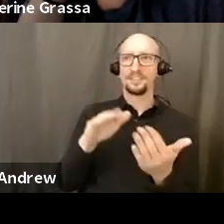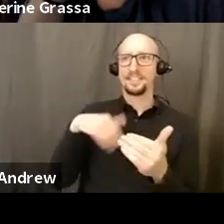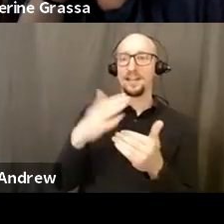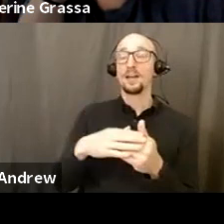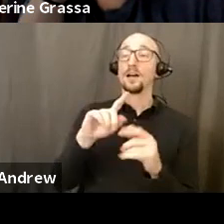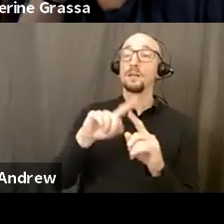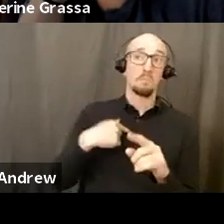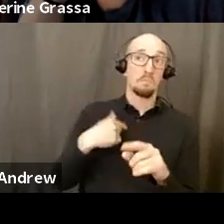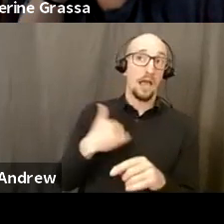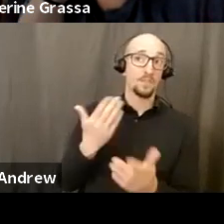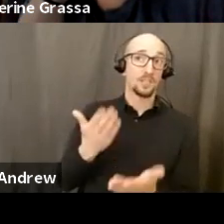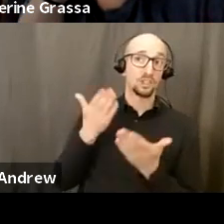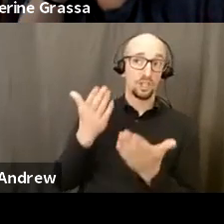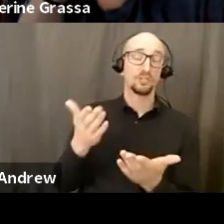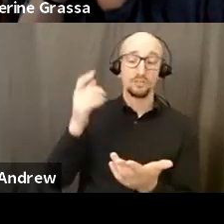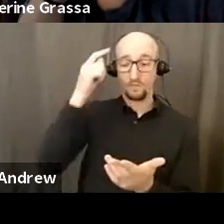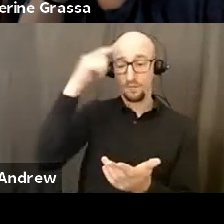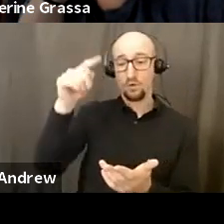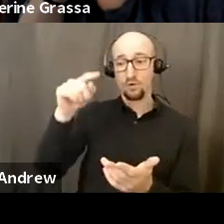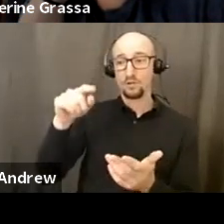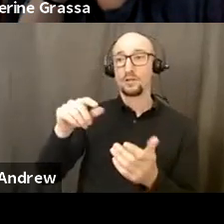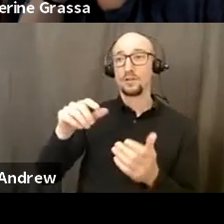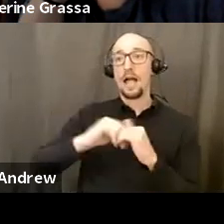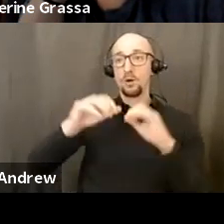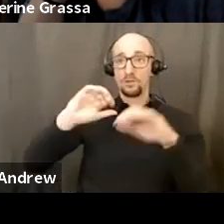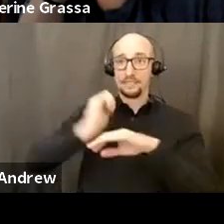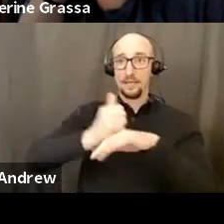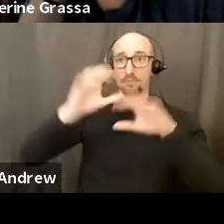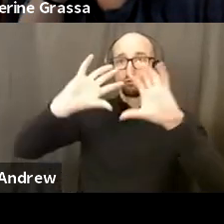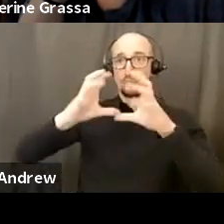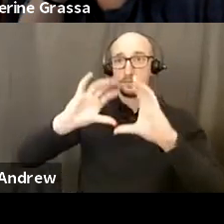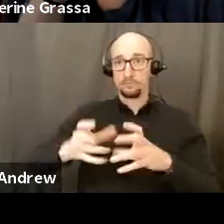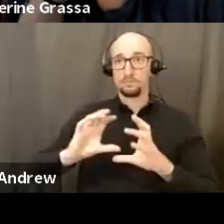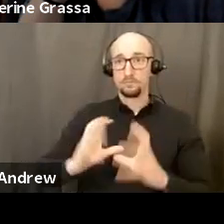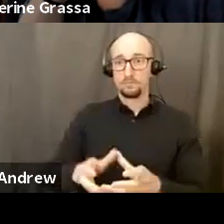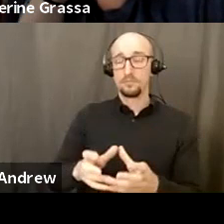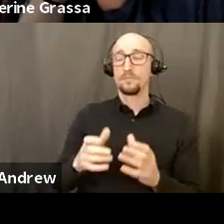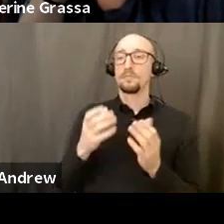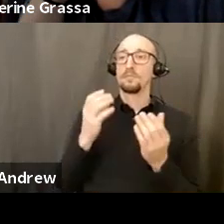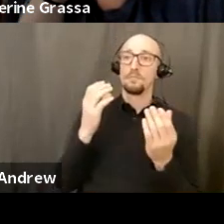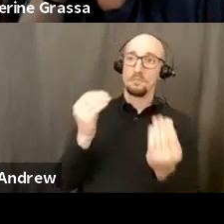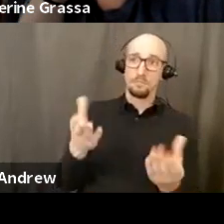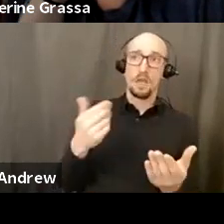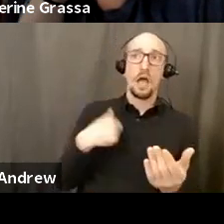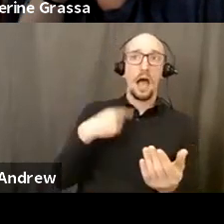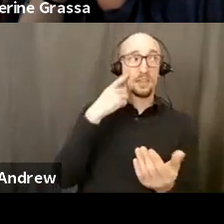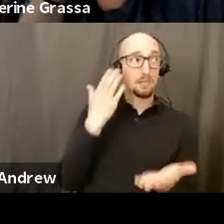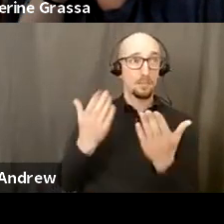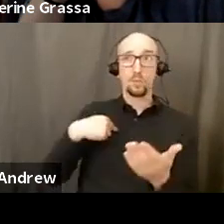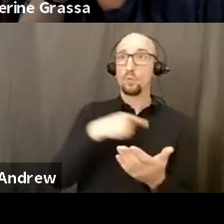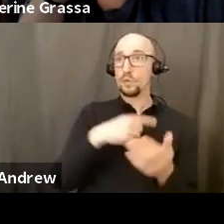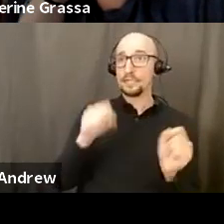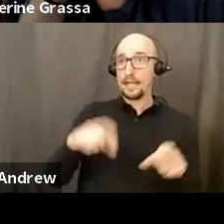a suggestion for the groupings that I'm thinking might be non-controversial, so we could